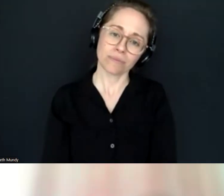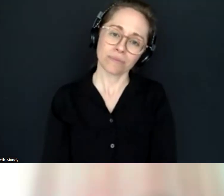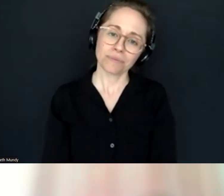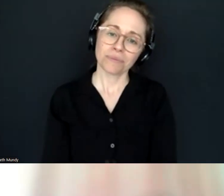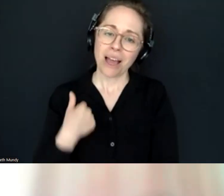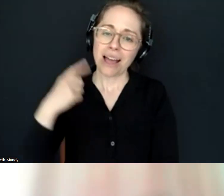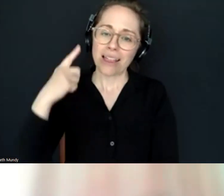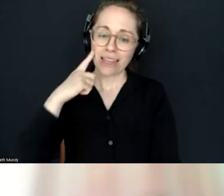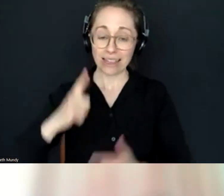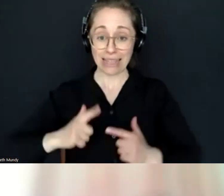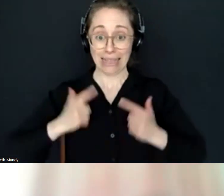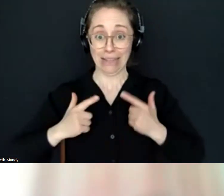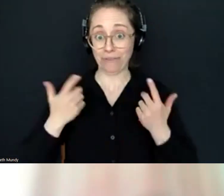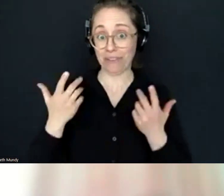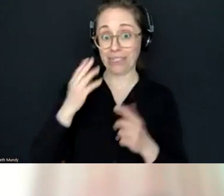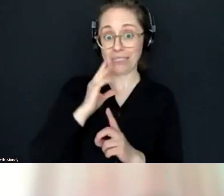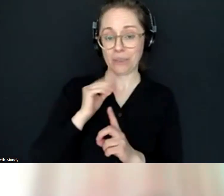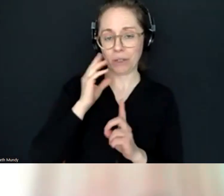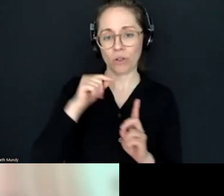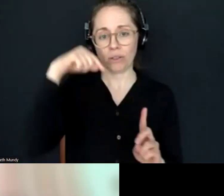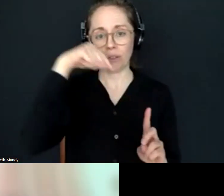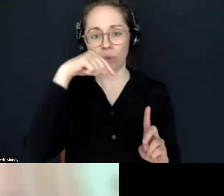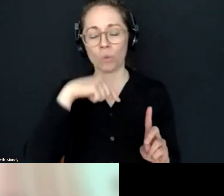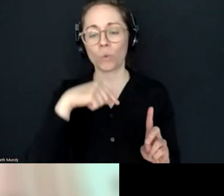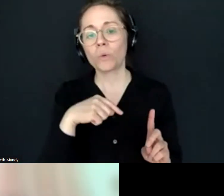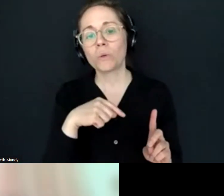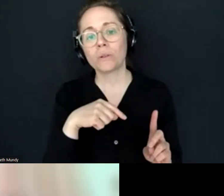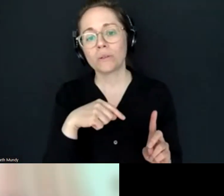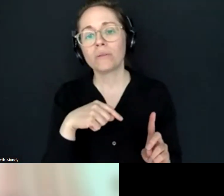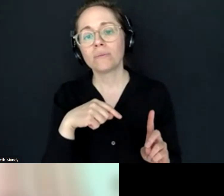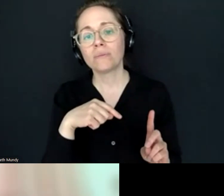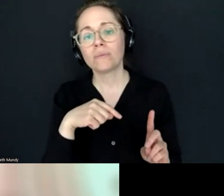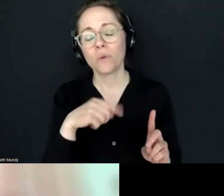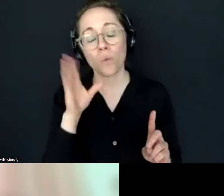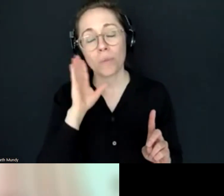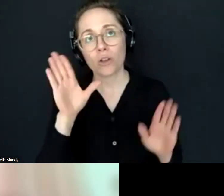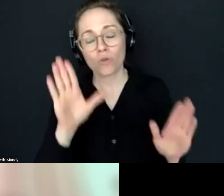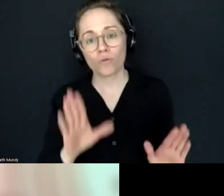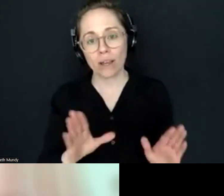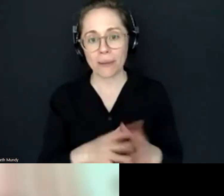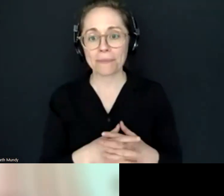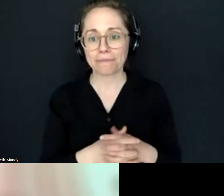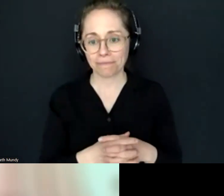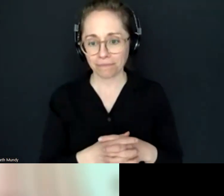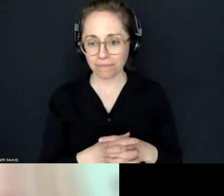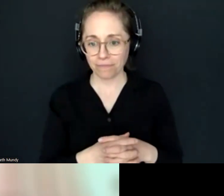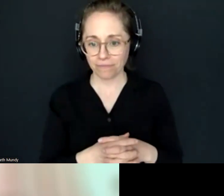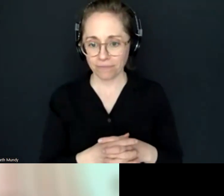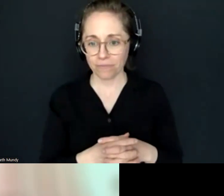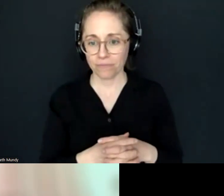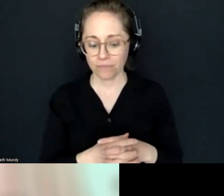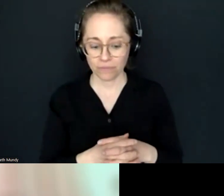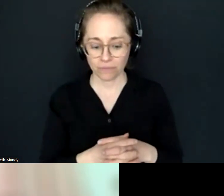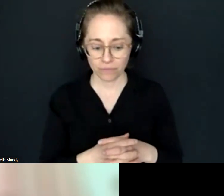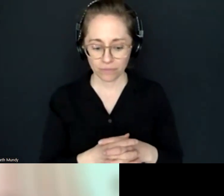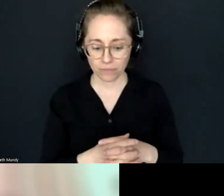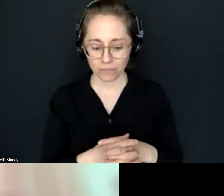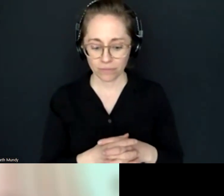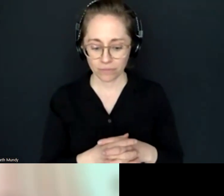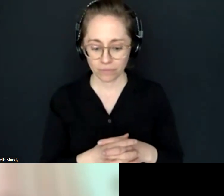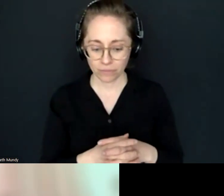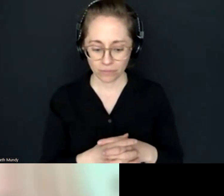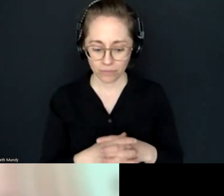experience, the what you described, I think is going to be so great. I wondered if there would be some opportunity to blend, definitely